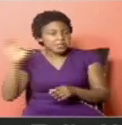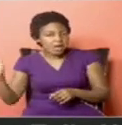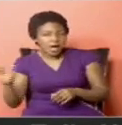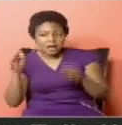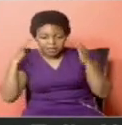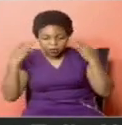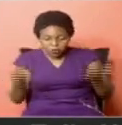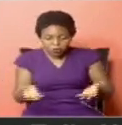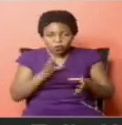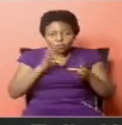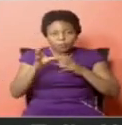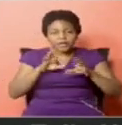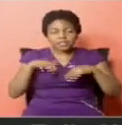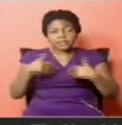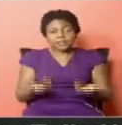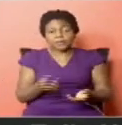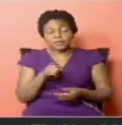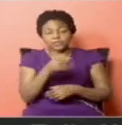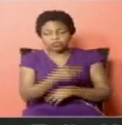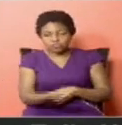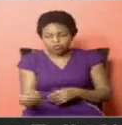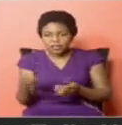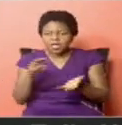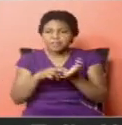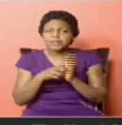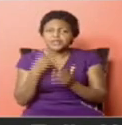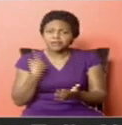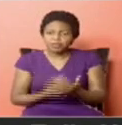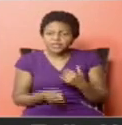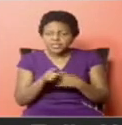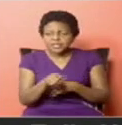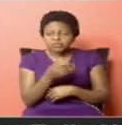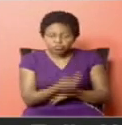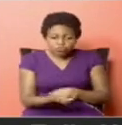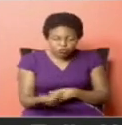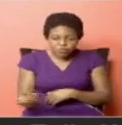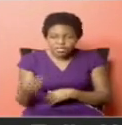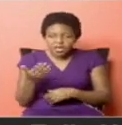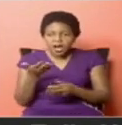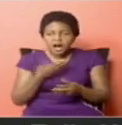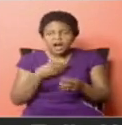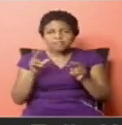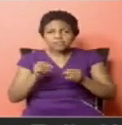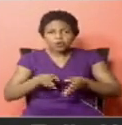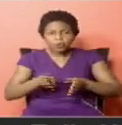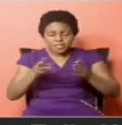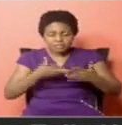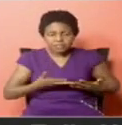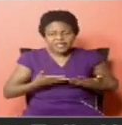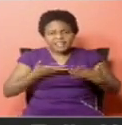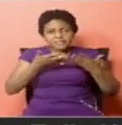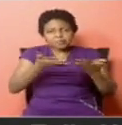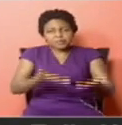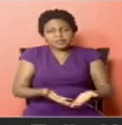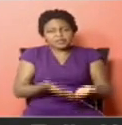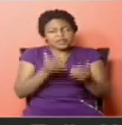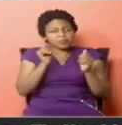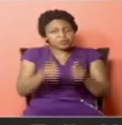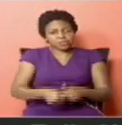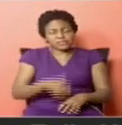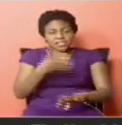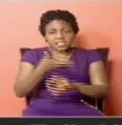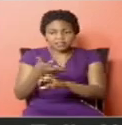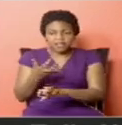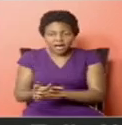to communicate with them. It means that these children have no way to vent. They cannot